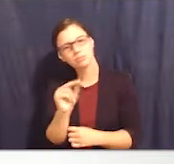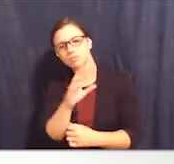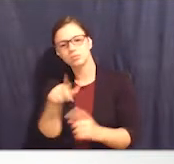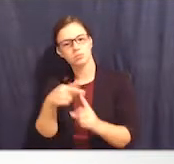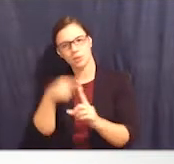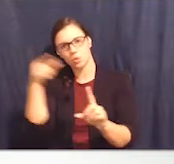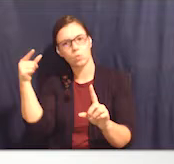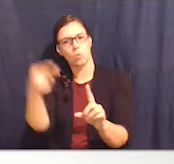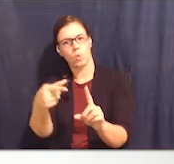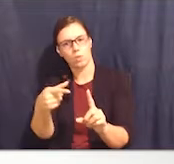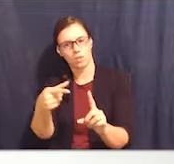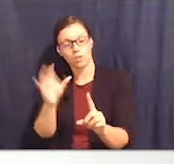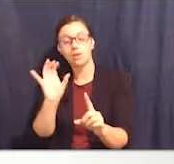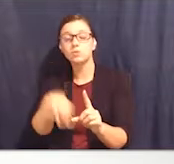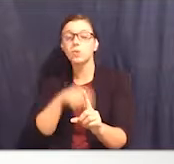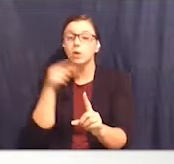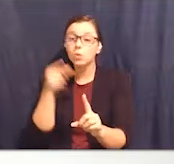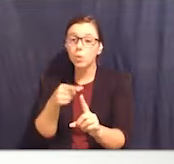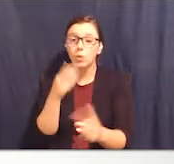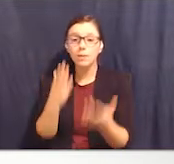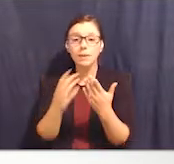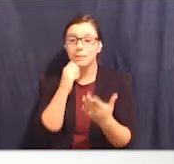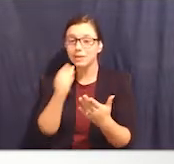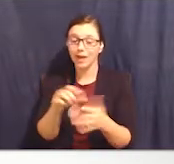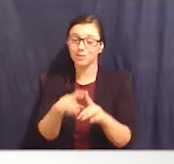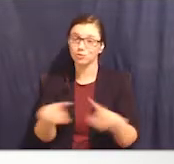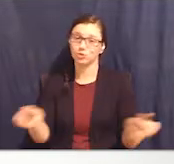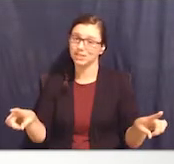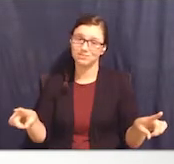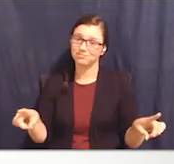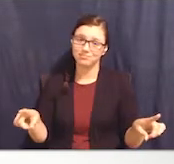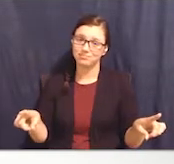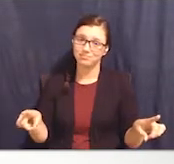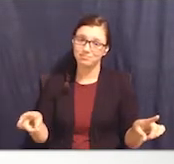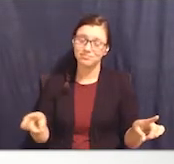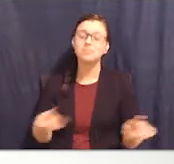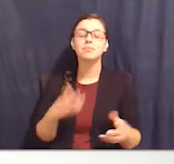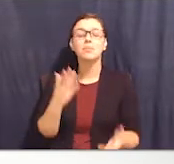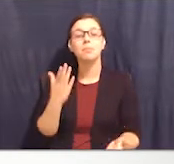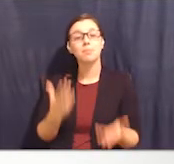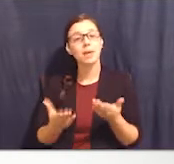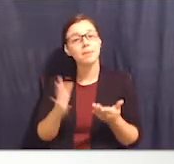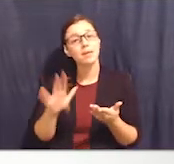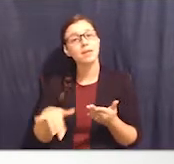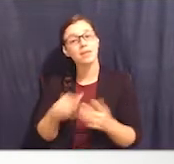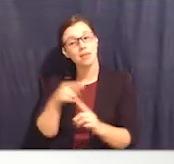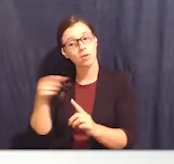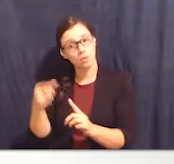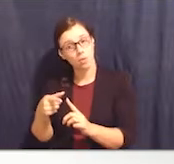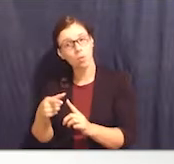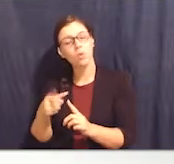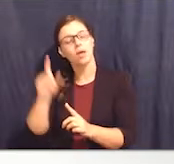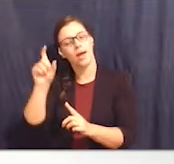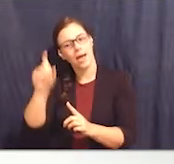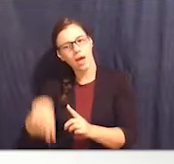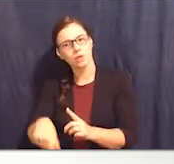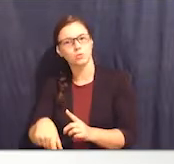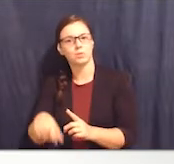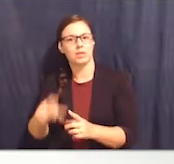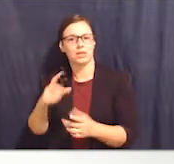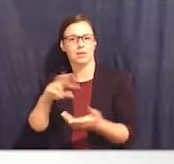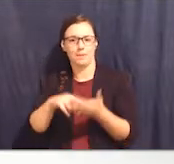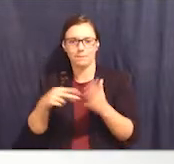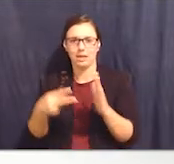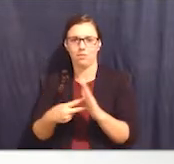courses. Students may, in some cases, be taking courses for credit. Let me tell you, this is not an easy thing to coordinate. It's